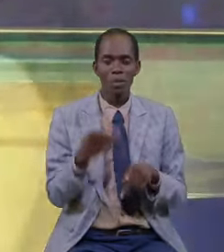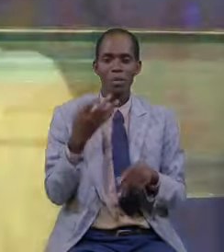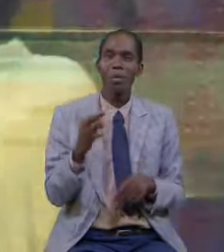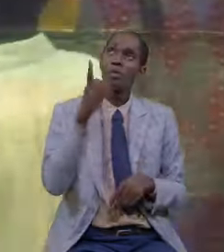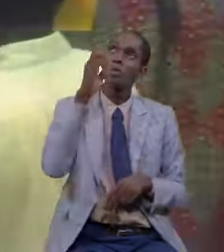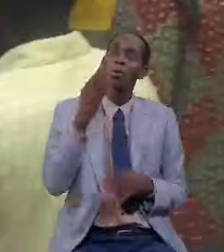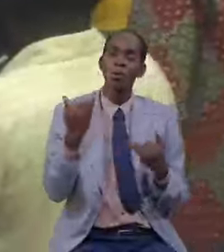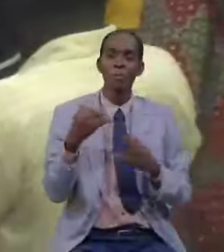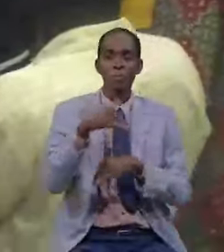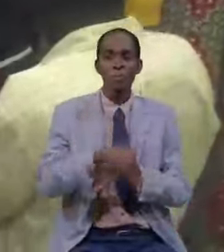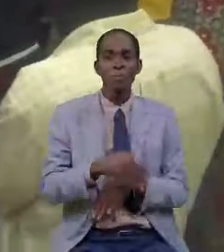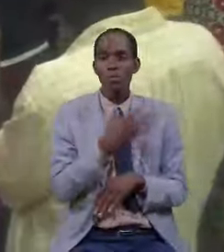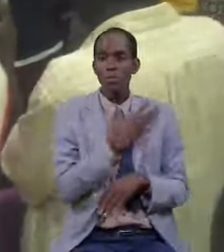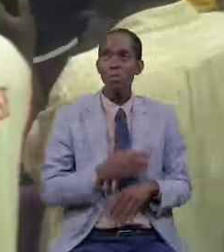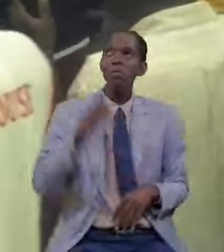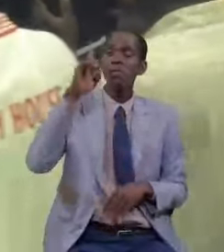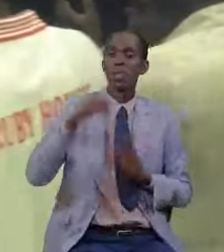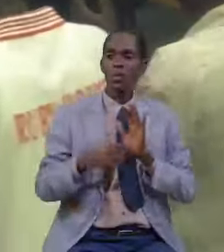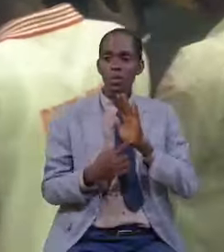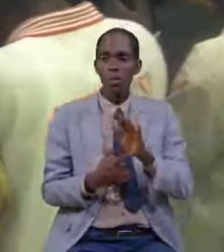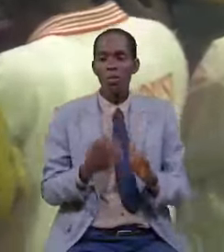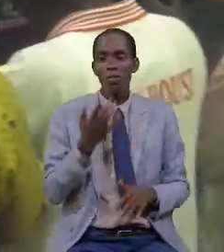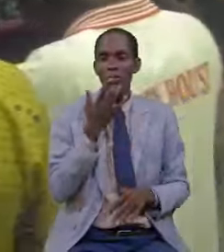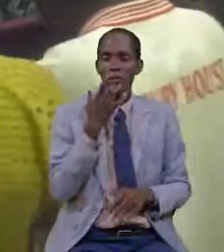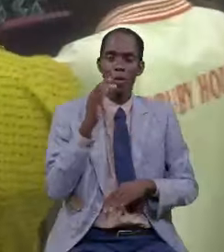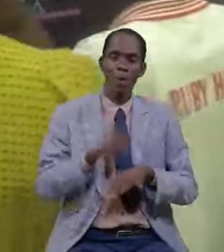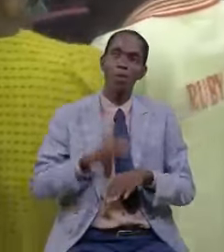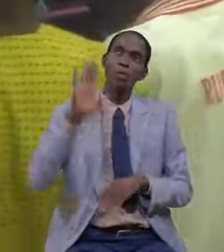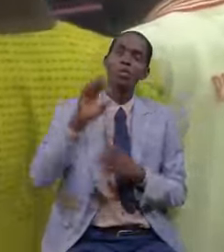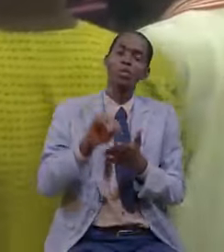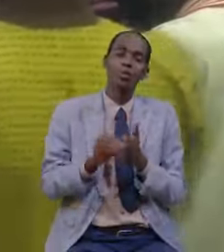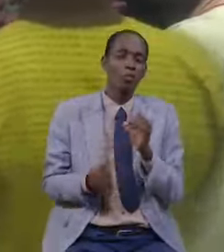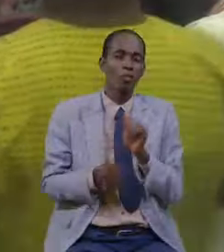And he shows favor on his favorite.